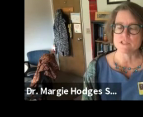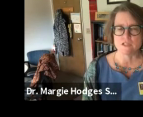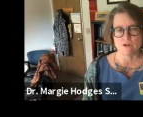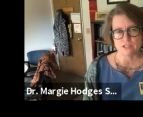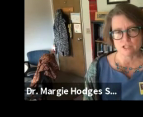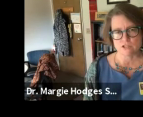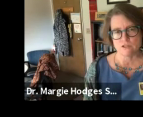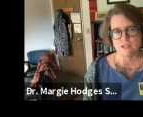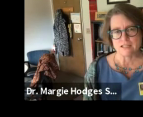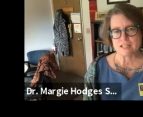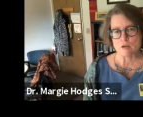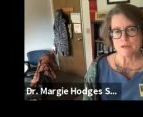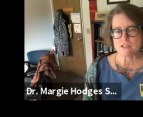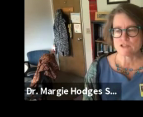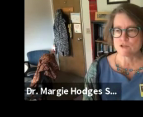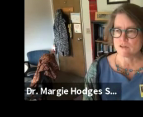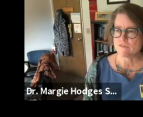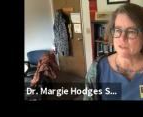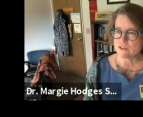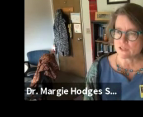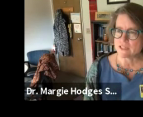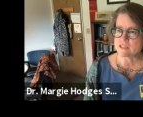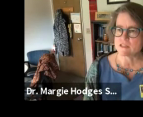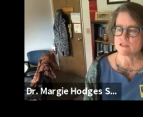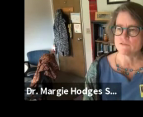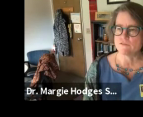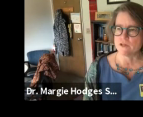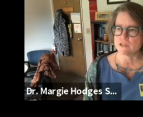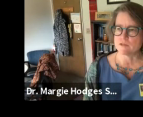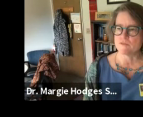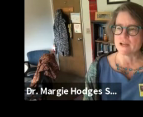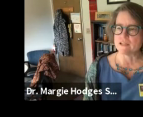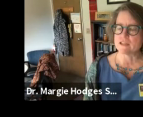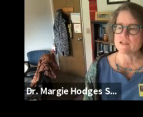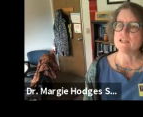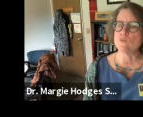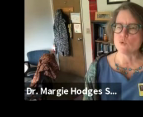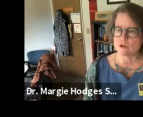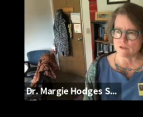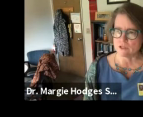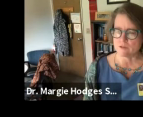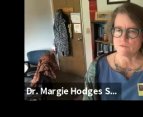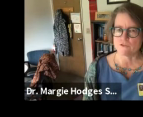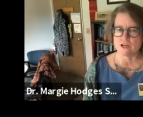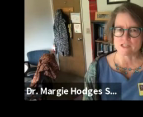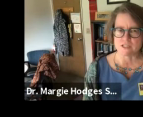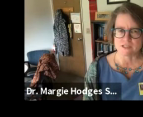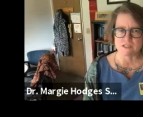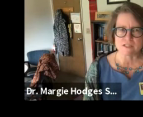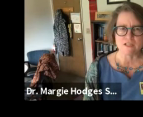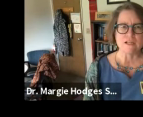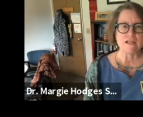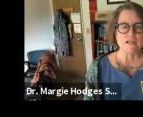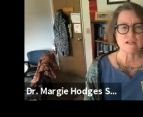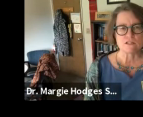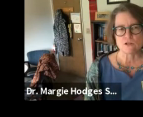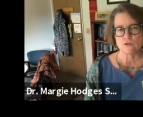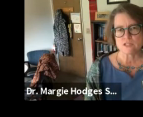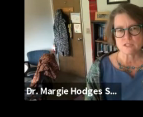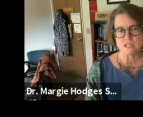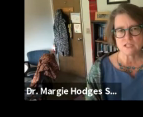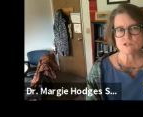the city of Rochester tapping into 2 of our Finger Lakes to provide clean water for our citizens.